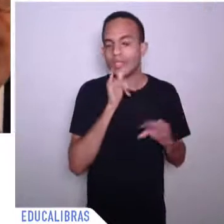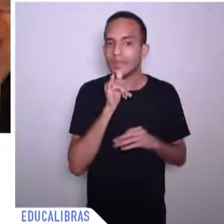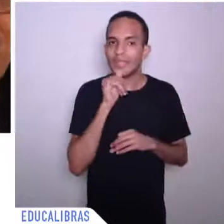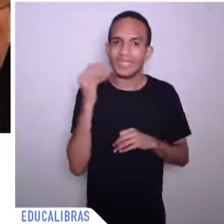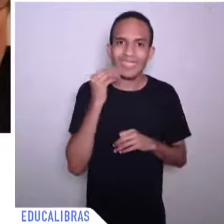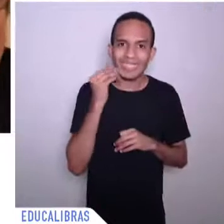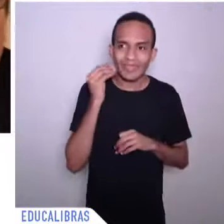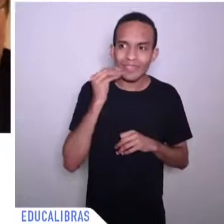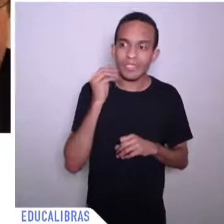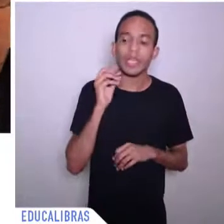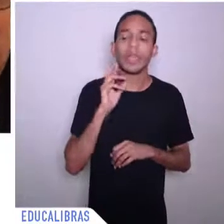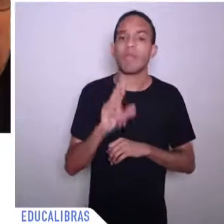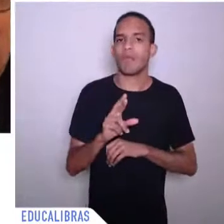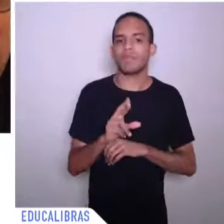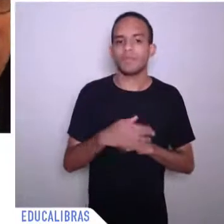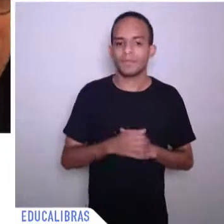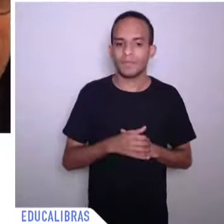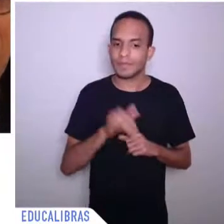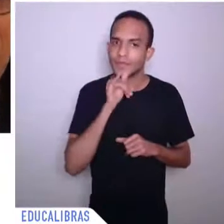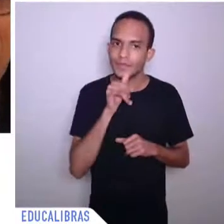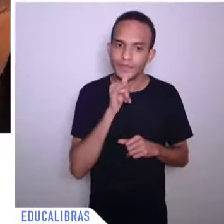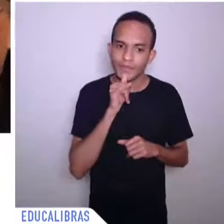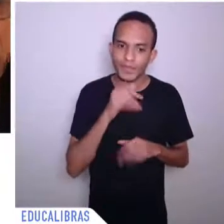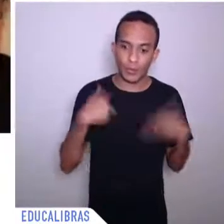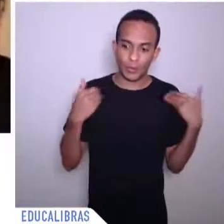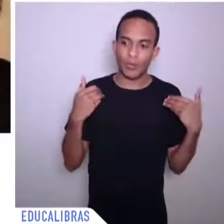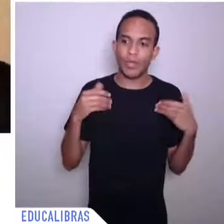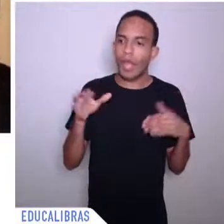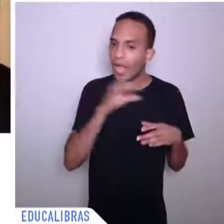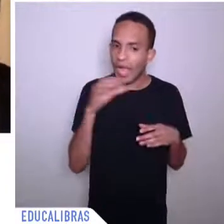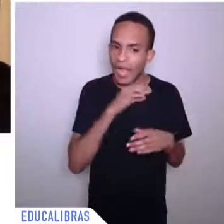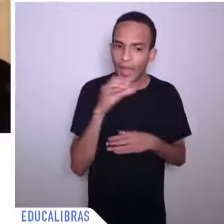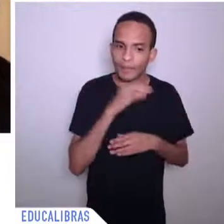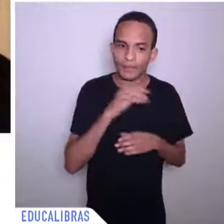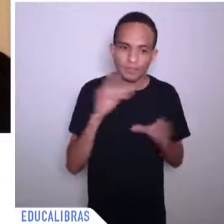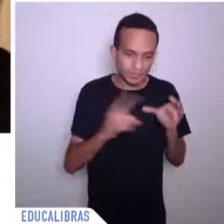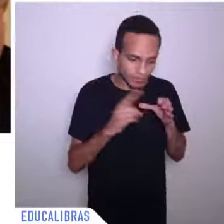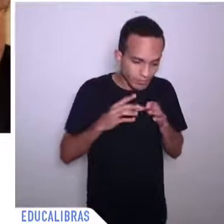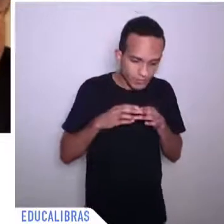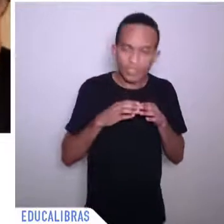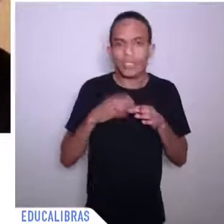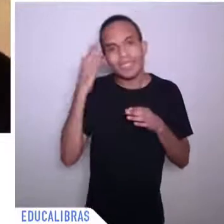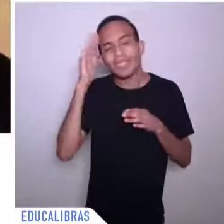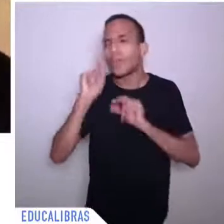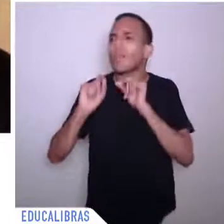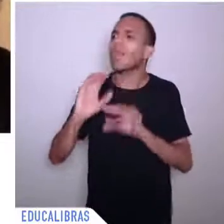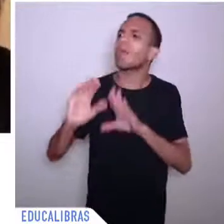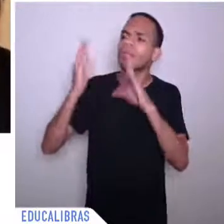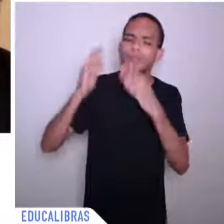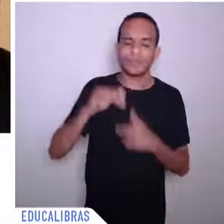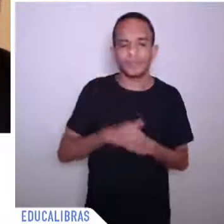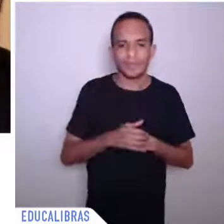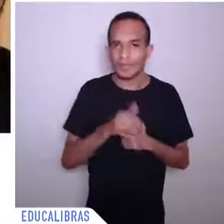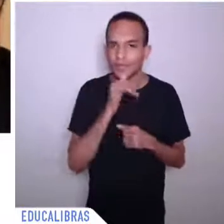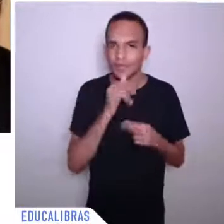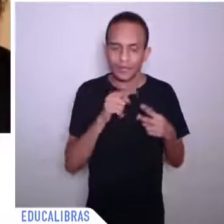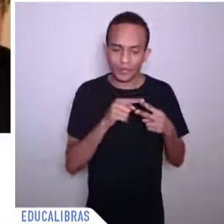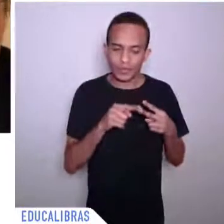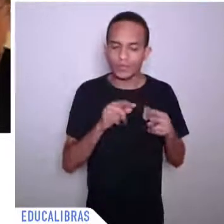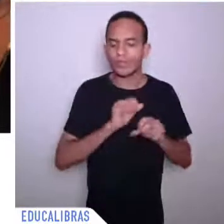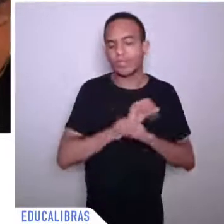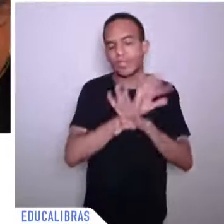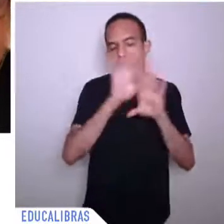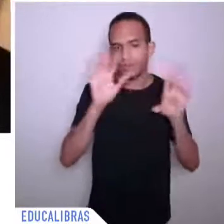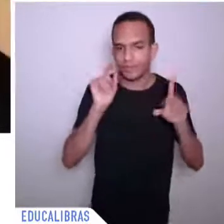we started working to work on an answer for that, and we didn't even have We weren't even ready for that. Things